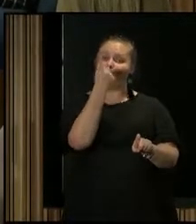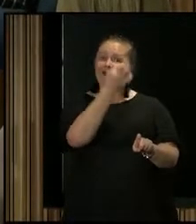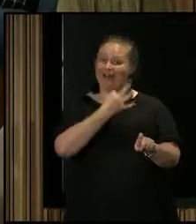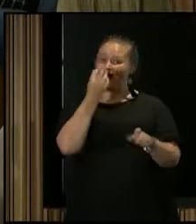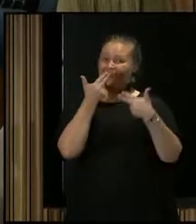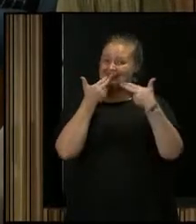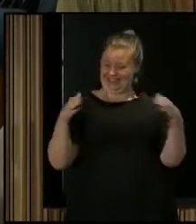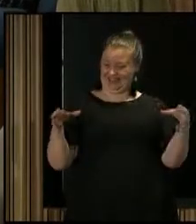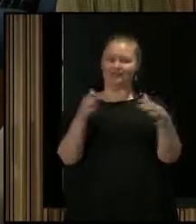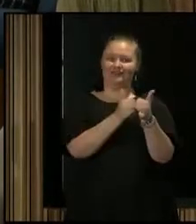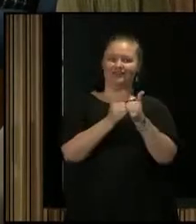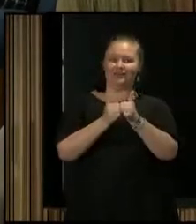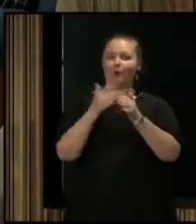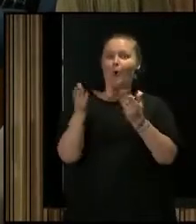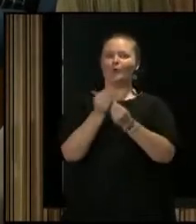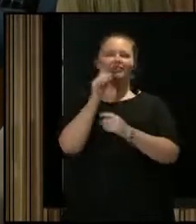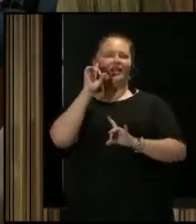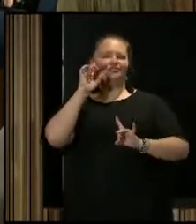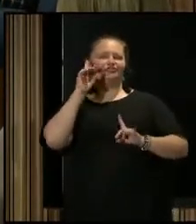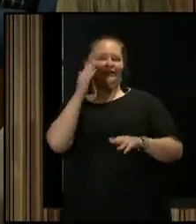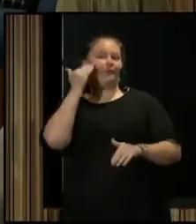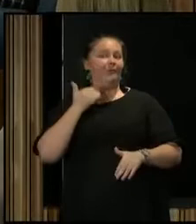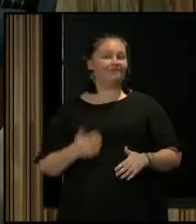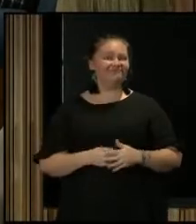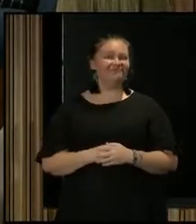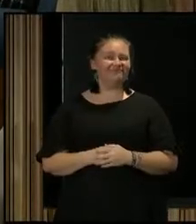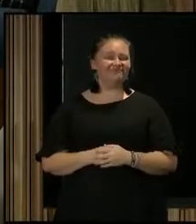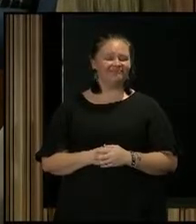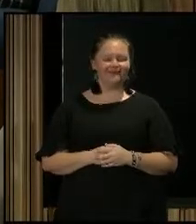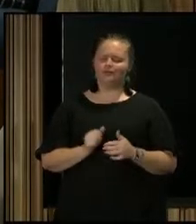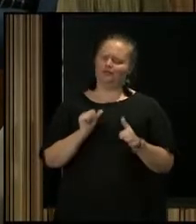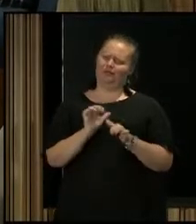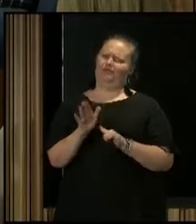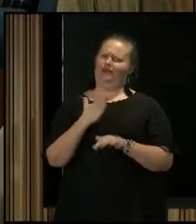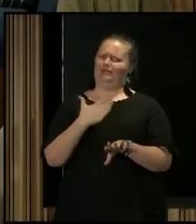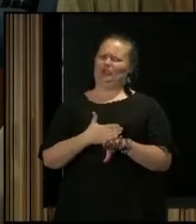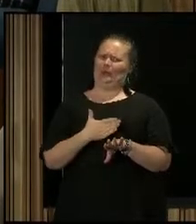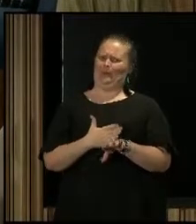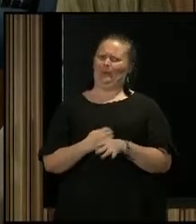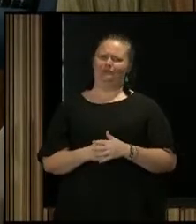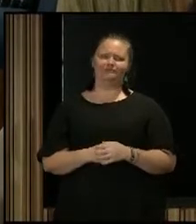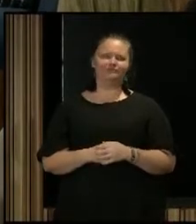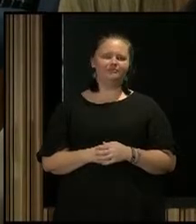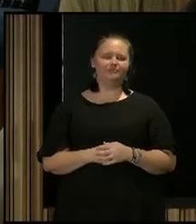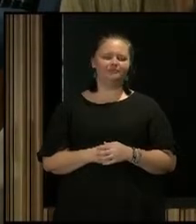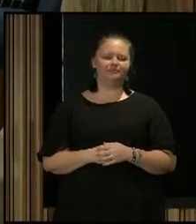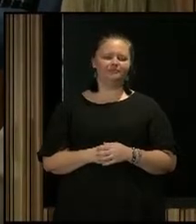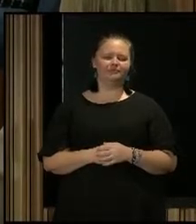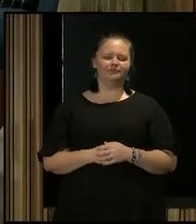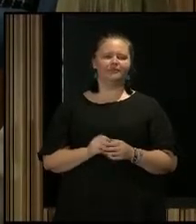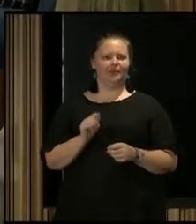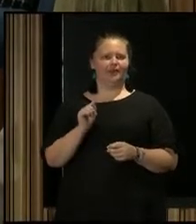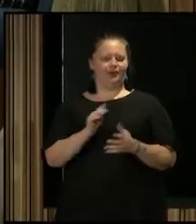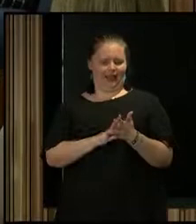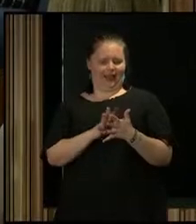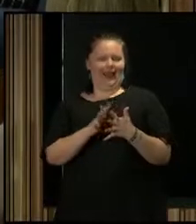sing with this crazy woman. And so this was the best job I've ever had, really. Yeah. And this was how I realised